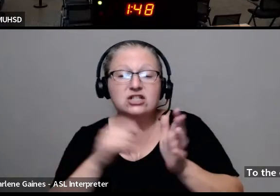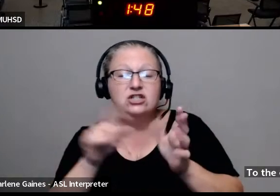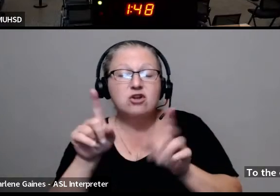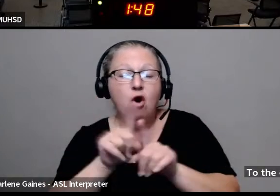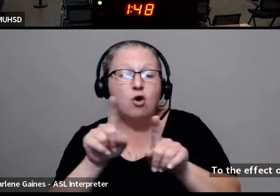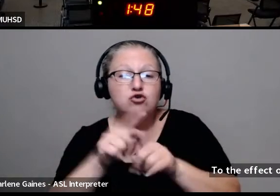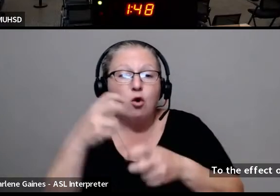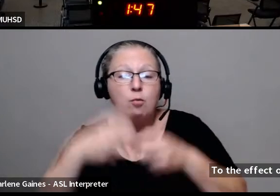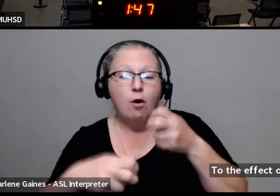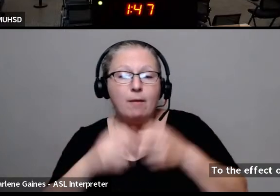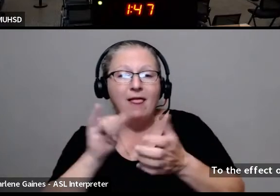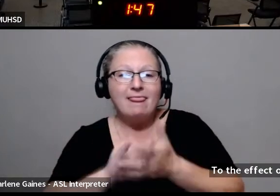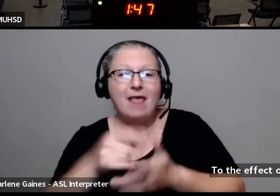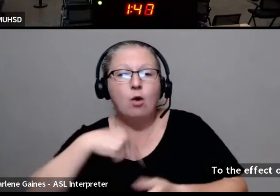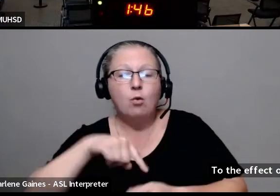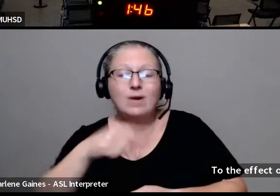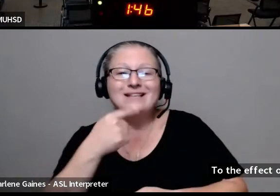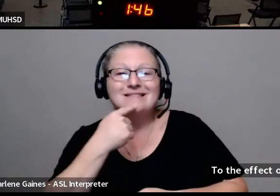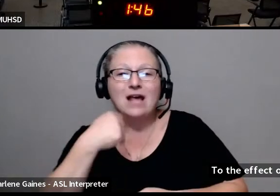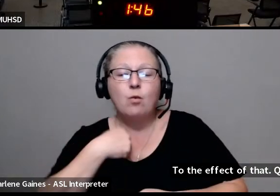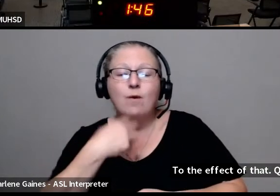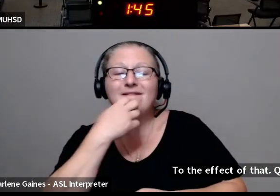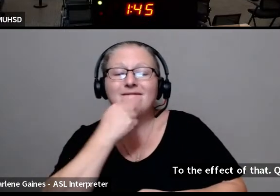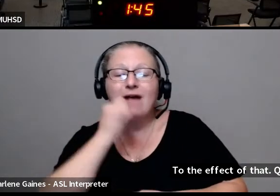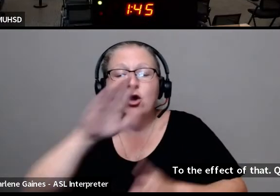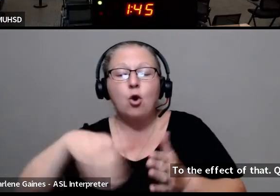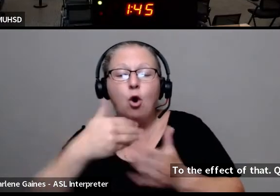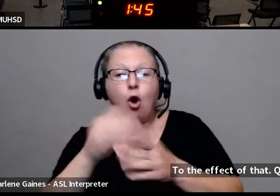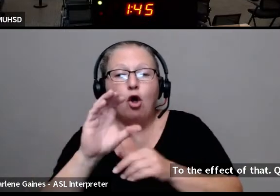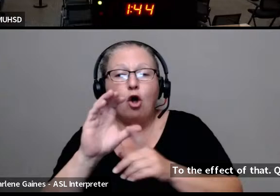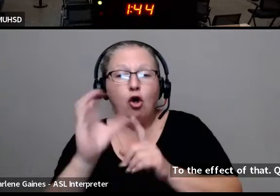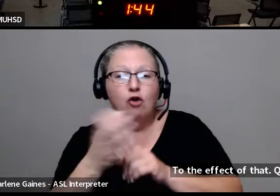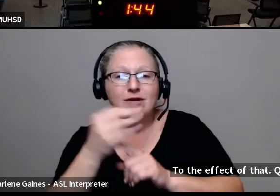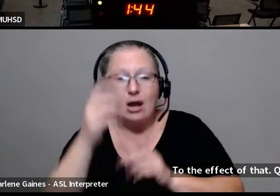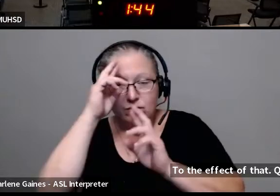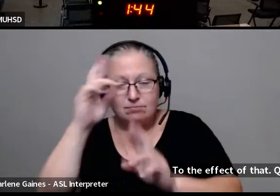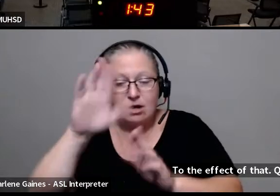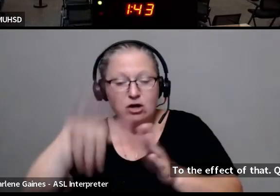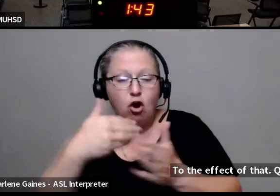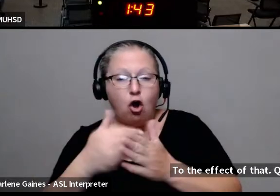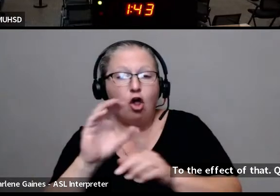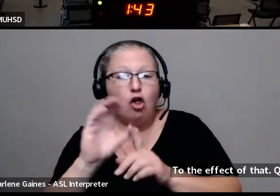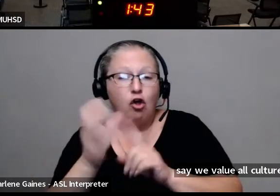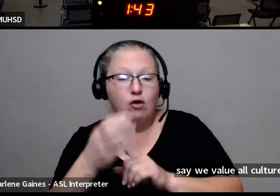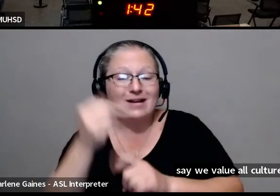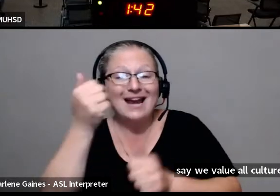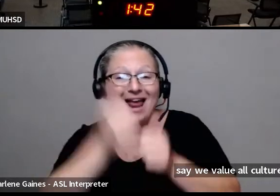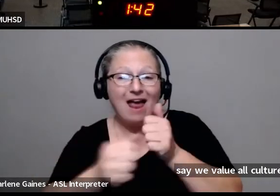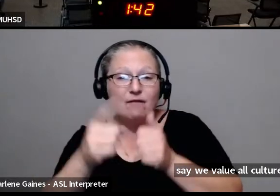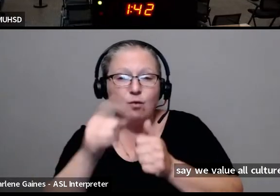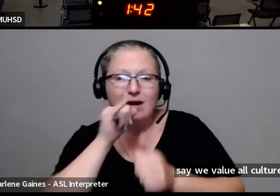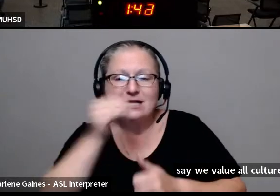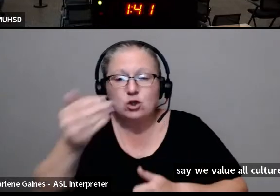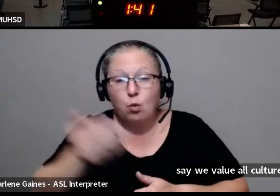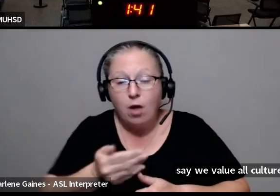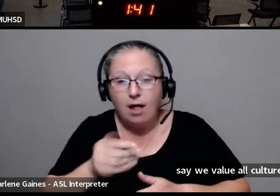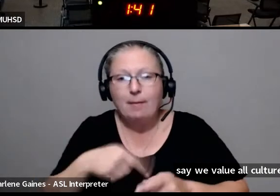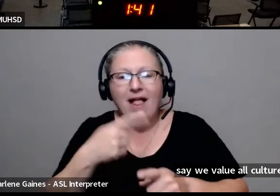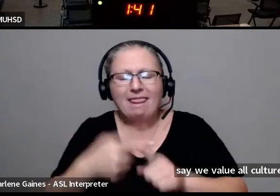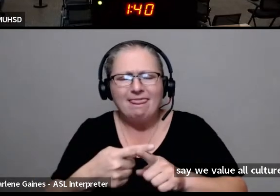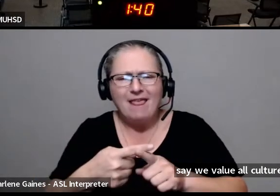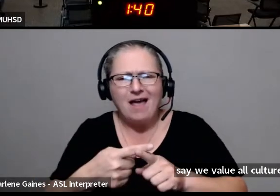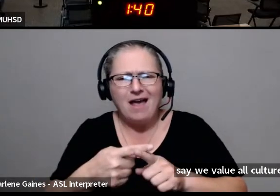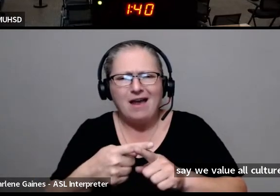that we say we value all cultures and respect all cultures and that everybody is welcome, and then